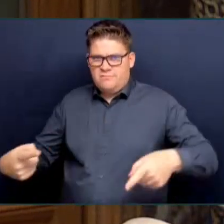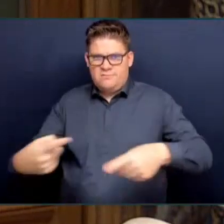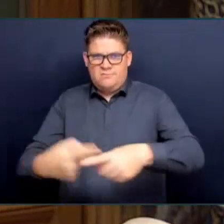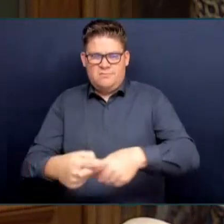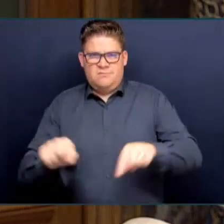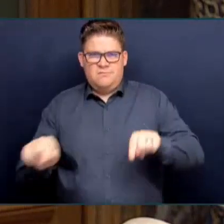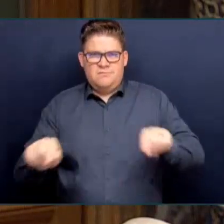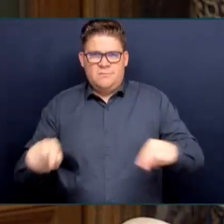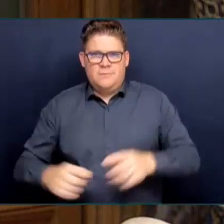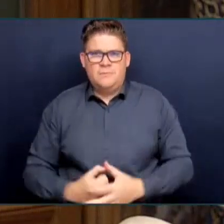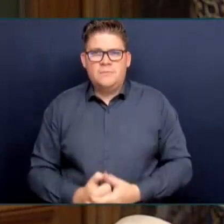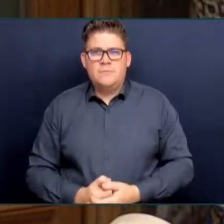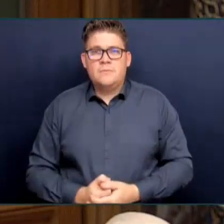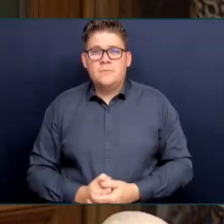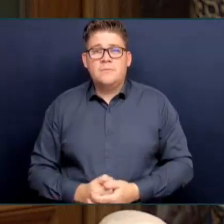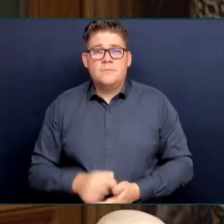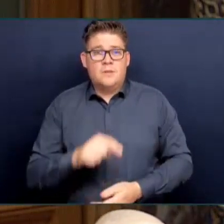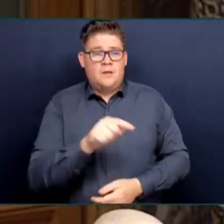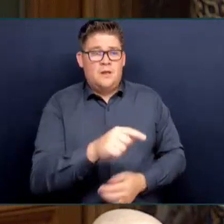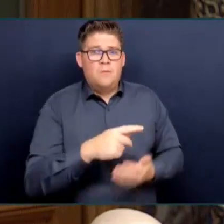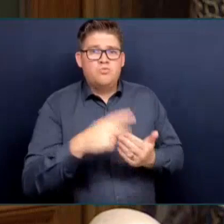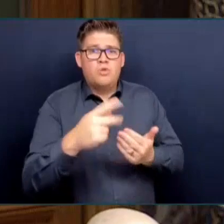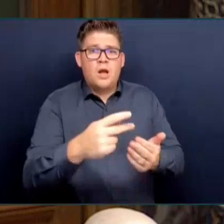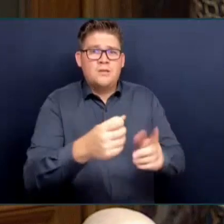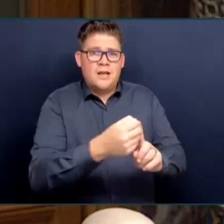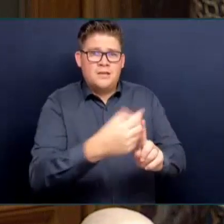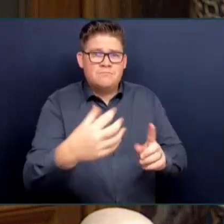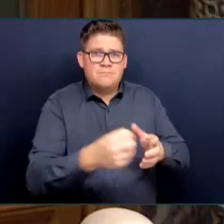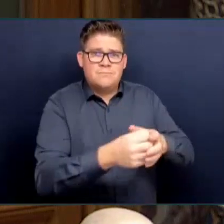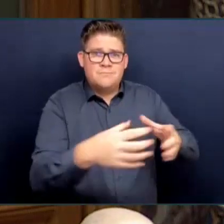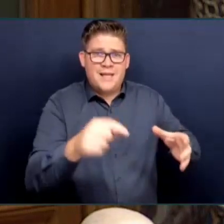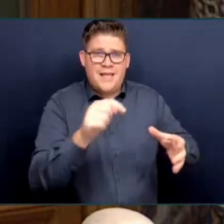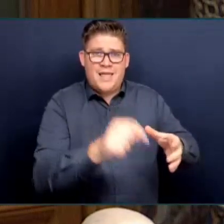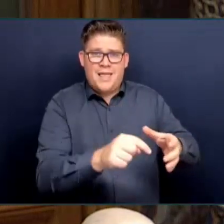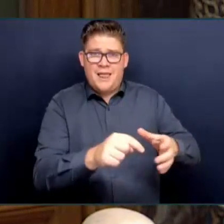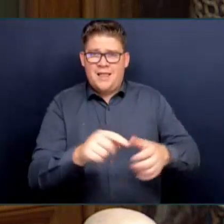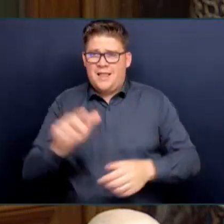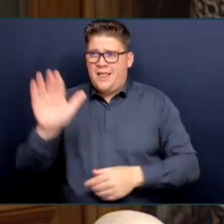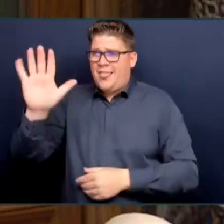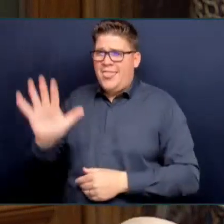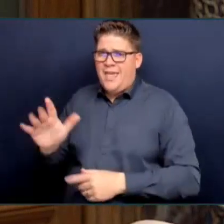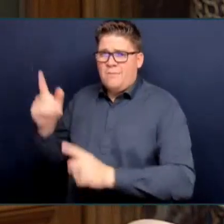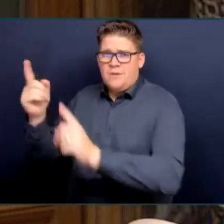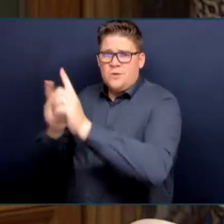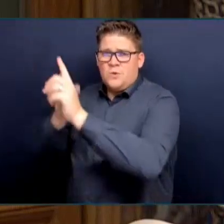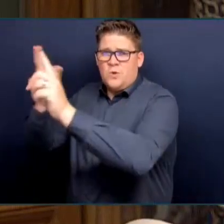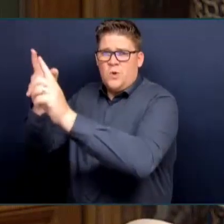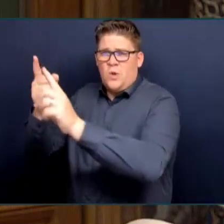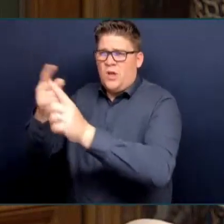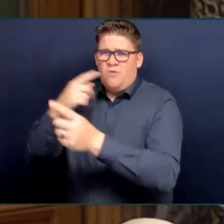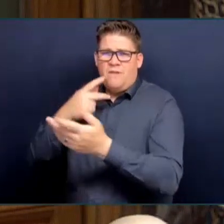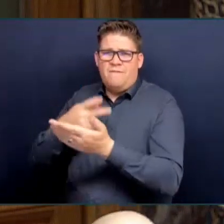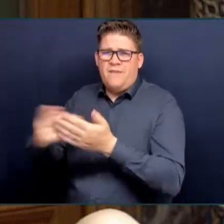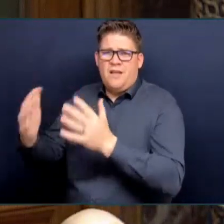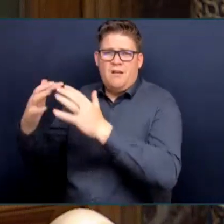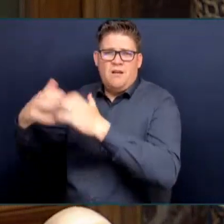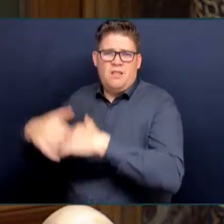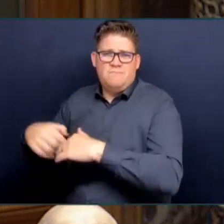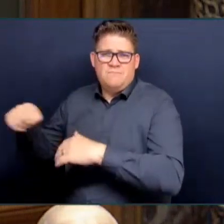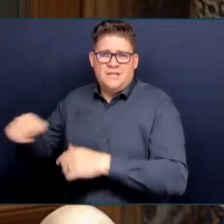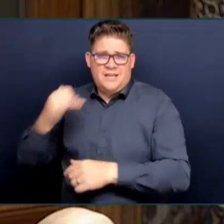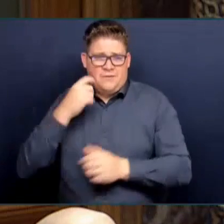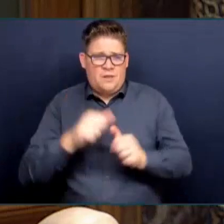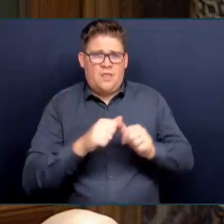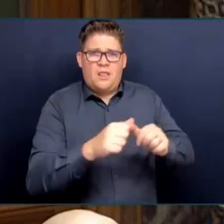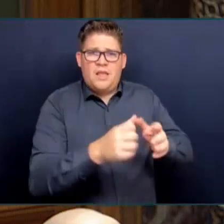Premier wholeheartedly on these statements, but here's his opportunity to make it very clear in this House and on the record. Will